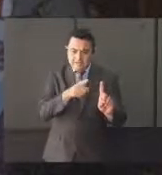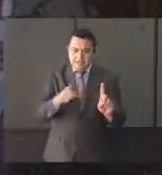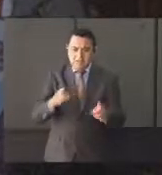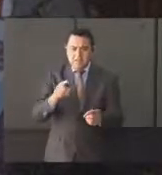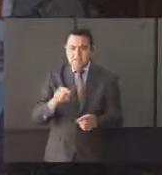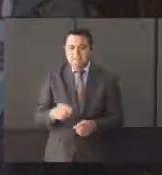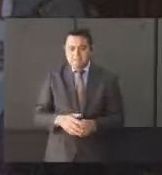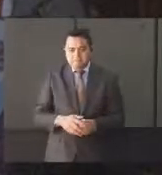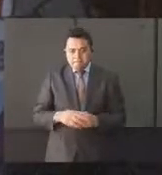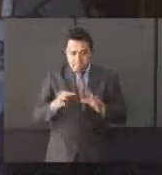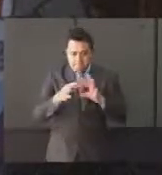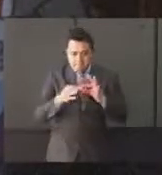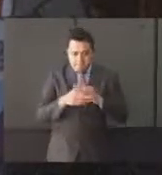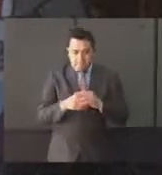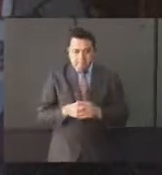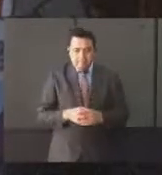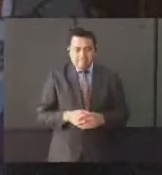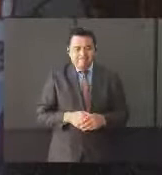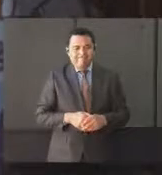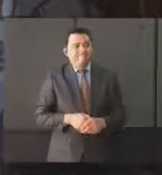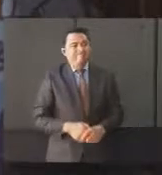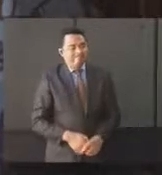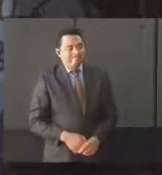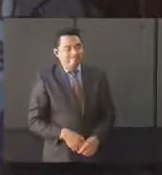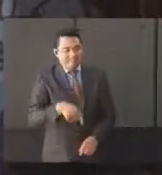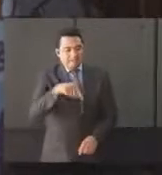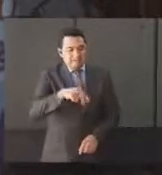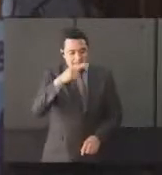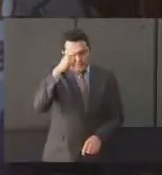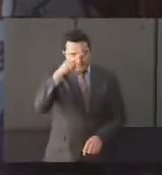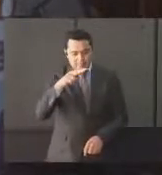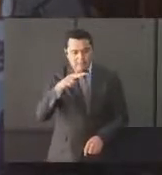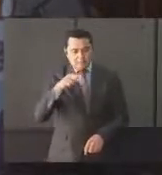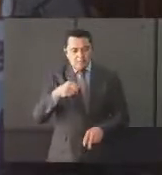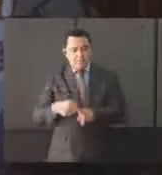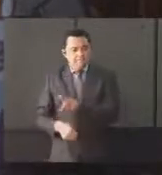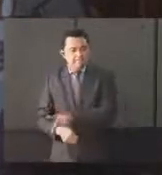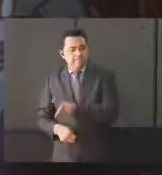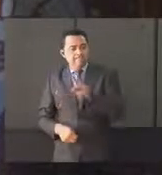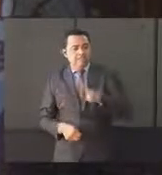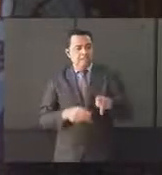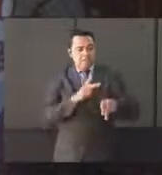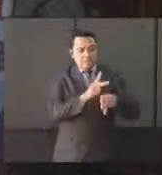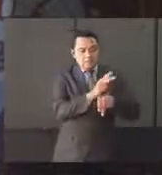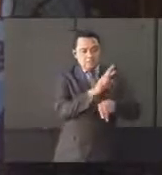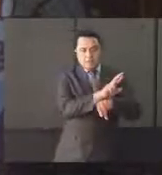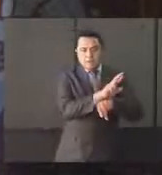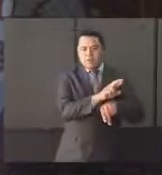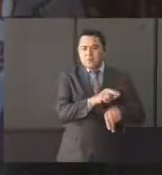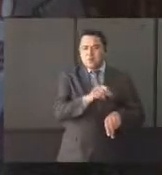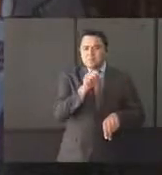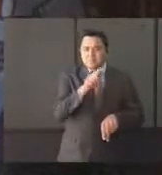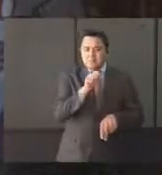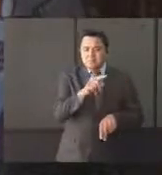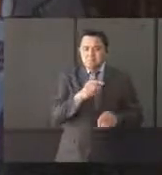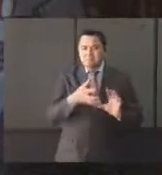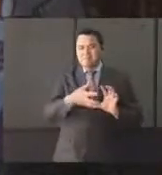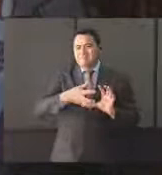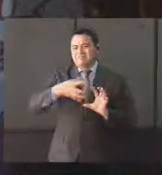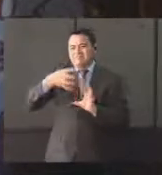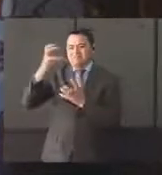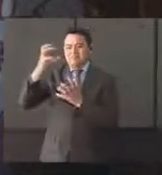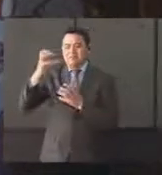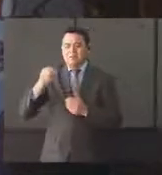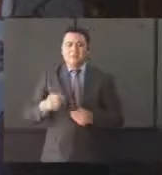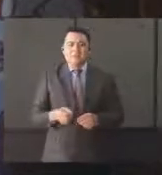In reality, Mexico is living a challenge which is similar to that in Peru. We